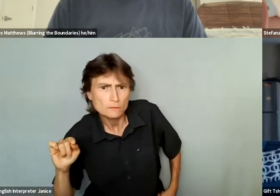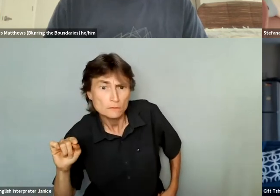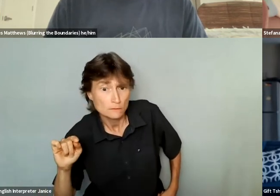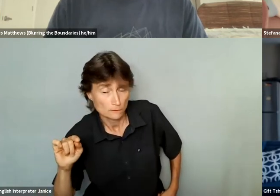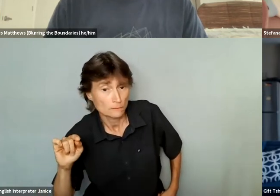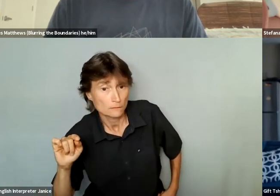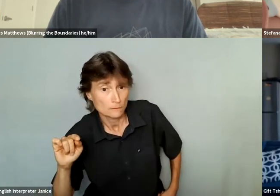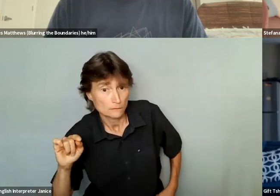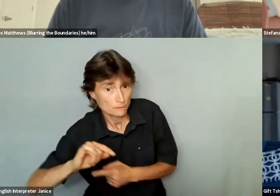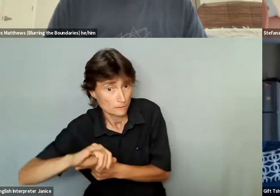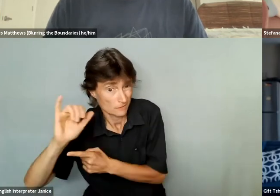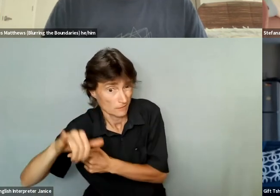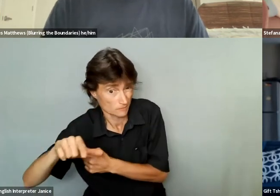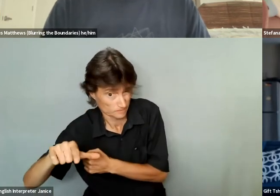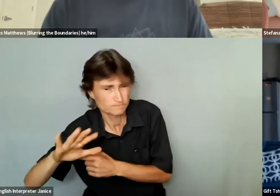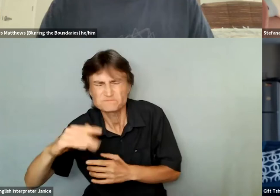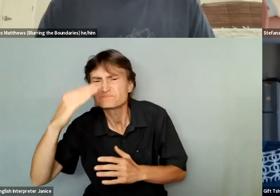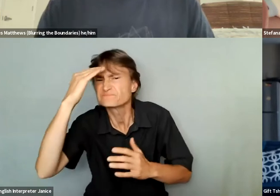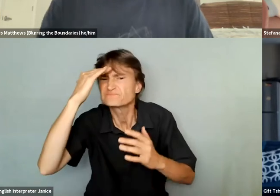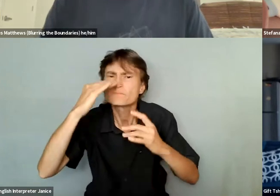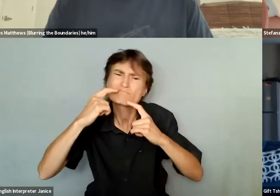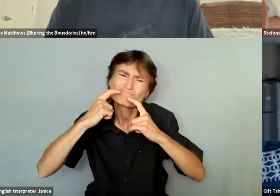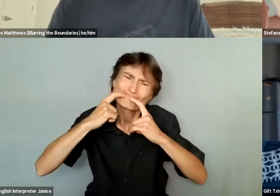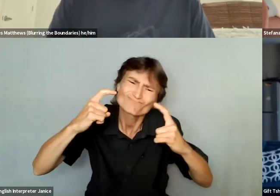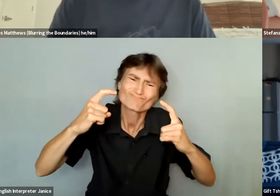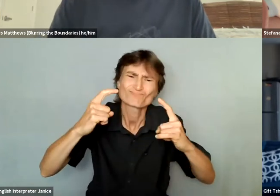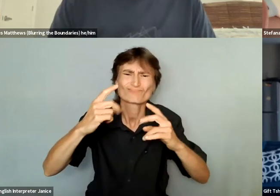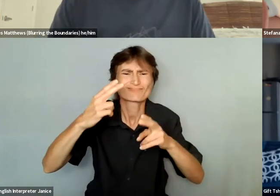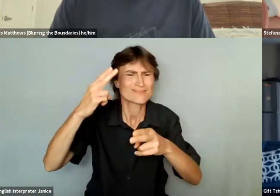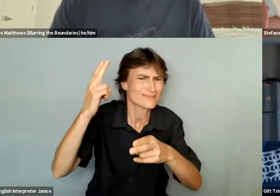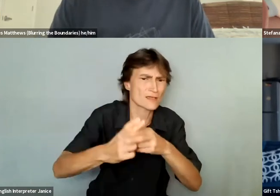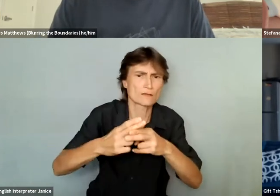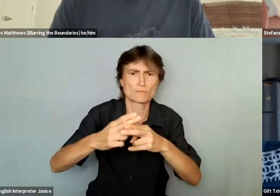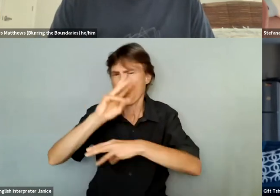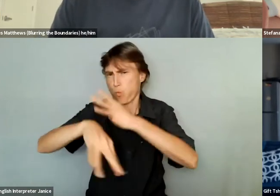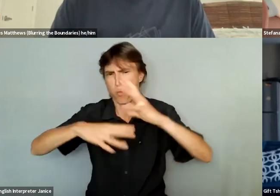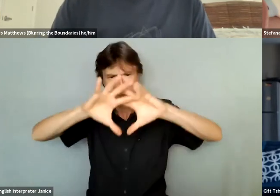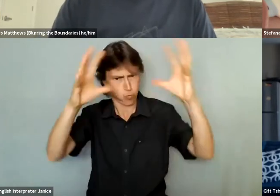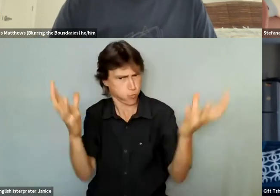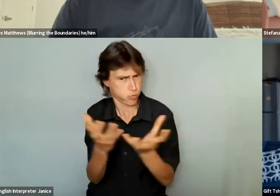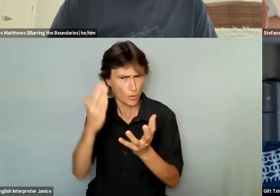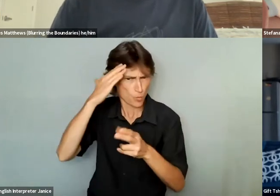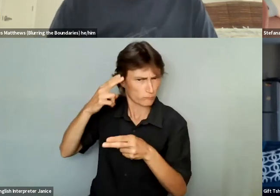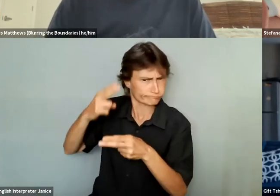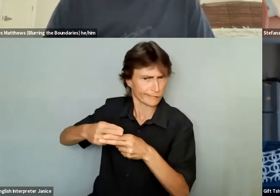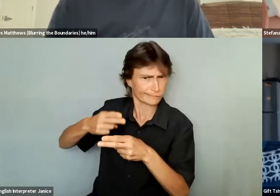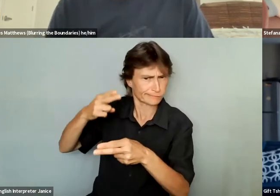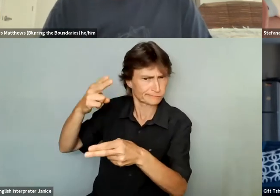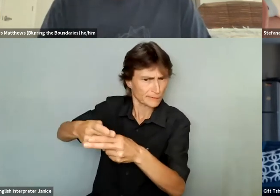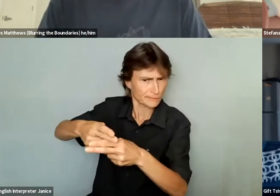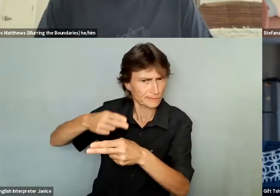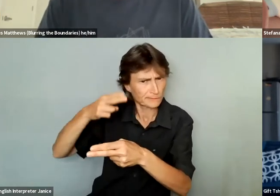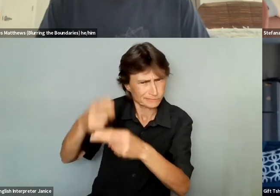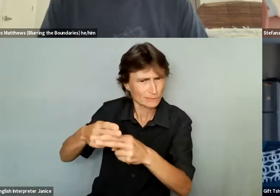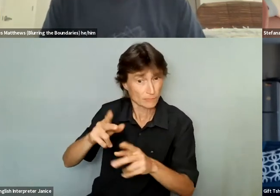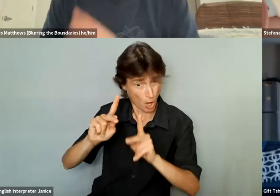of world-renowned disabled artists that we know have had to kind